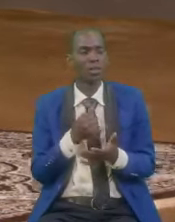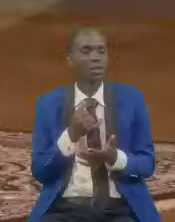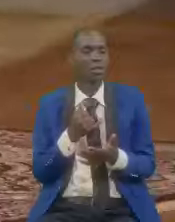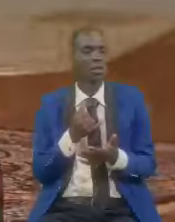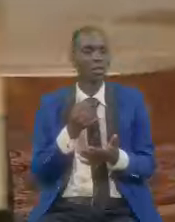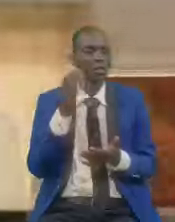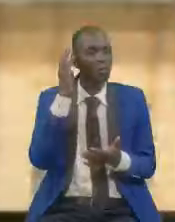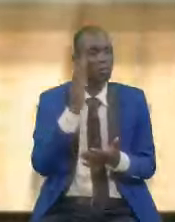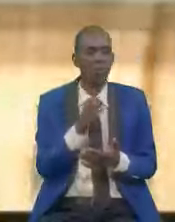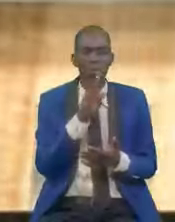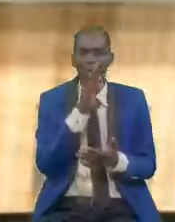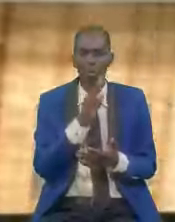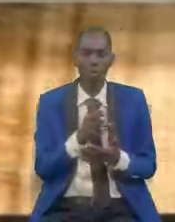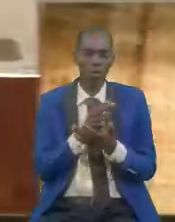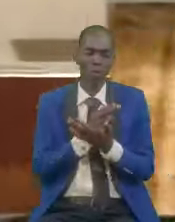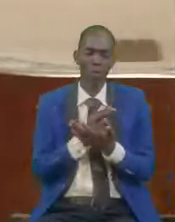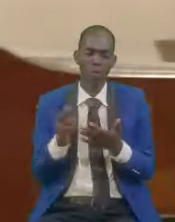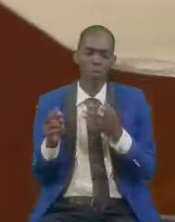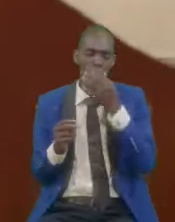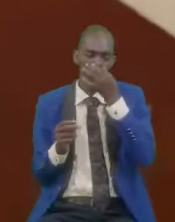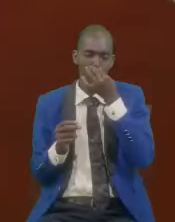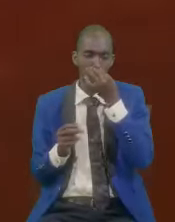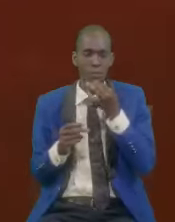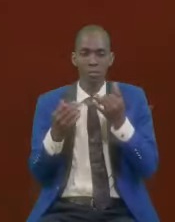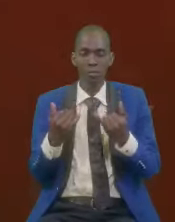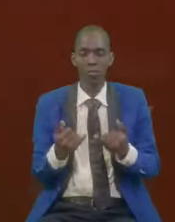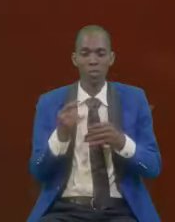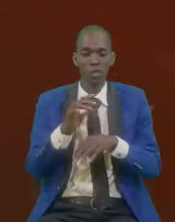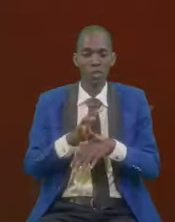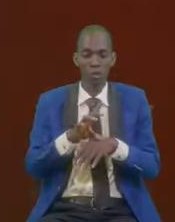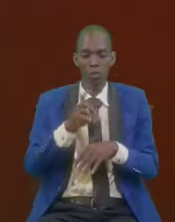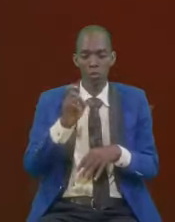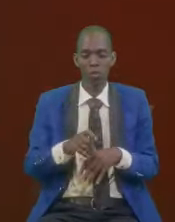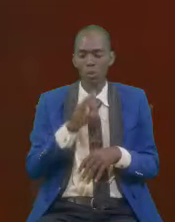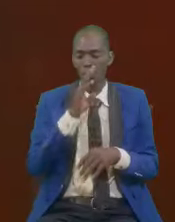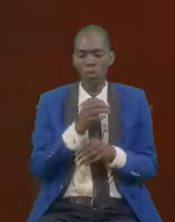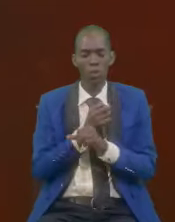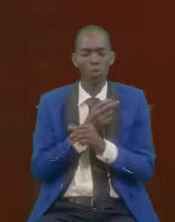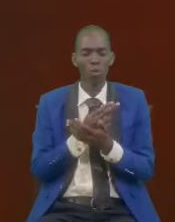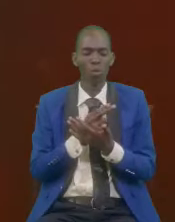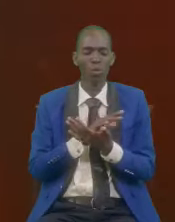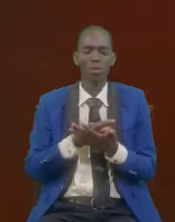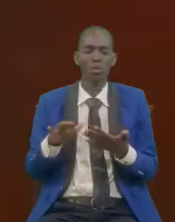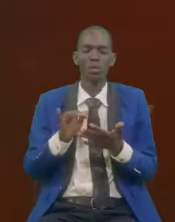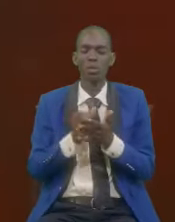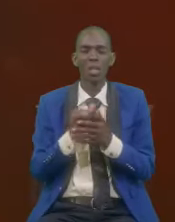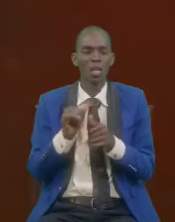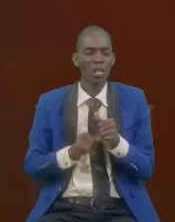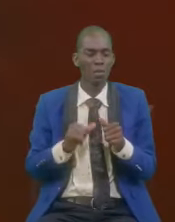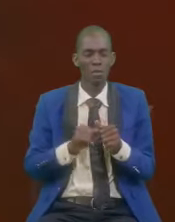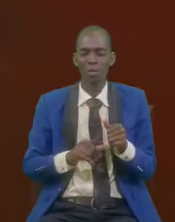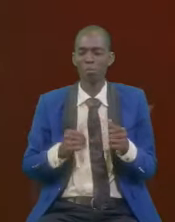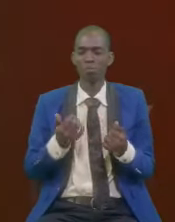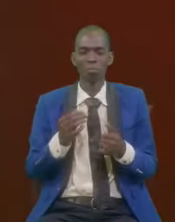be holy. That the church should be holy. That every member, young and